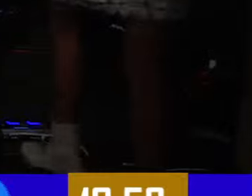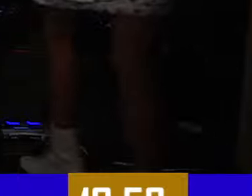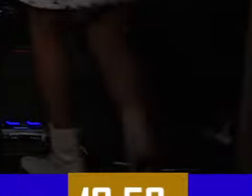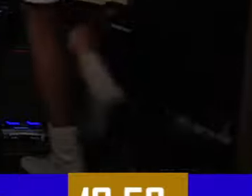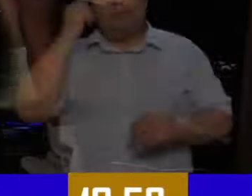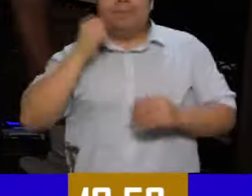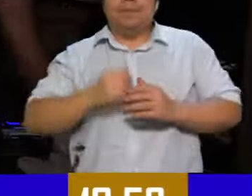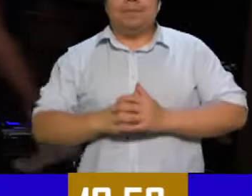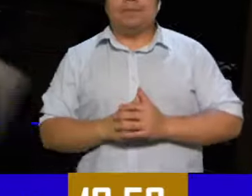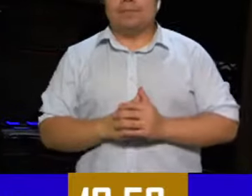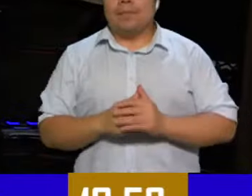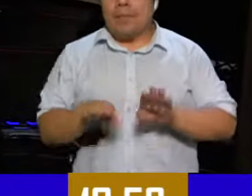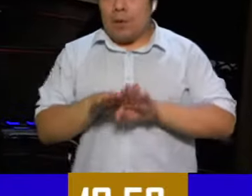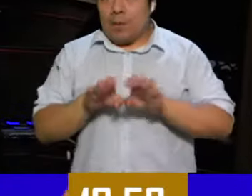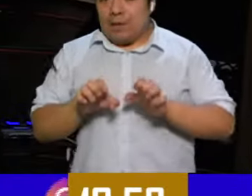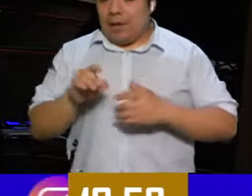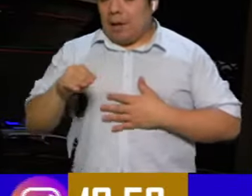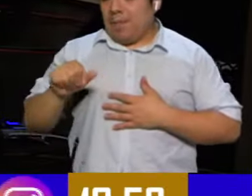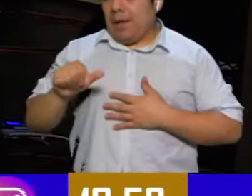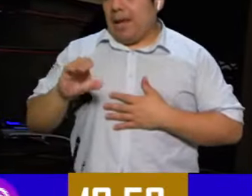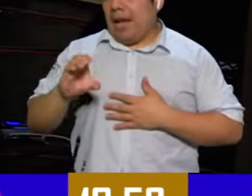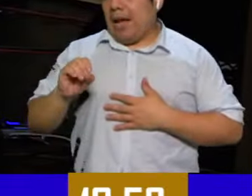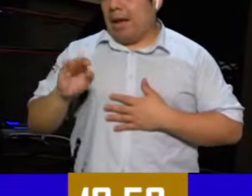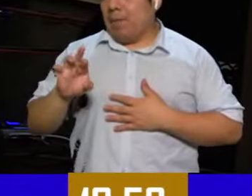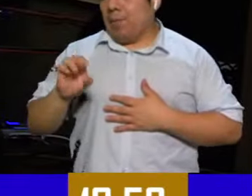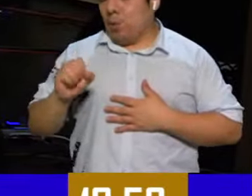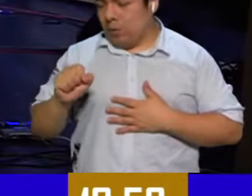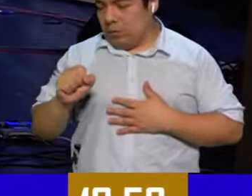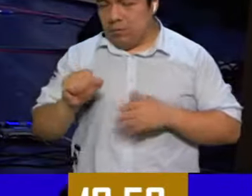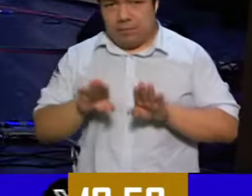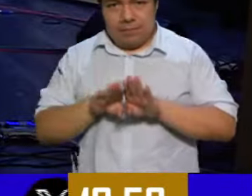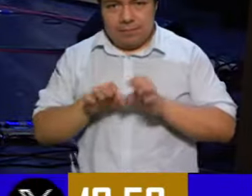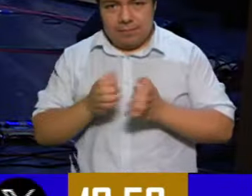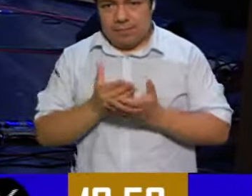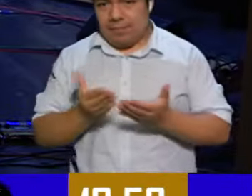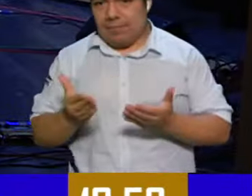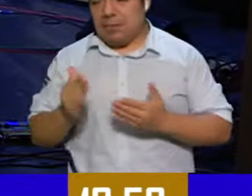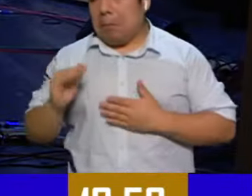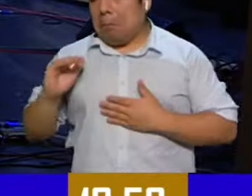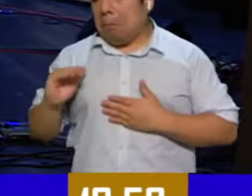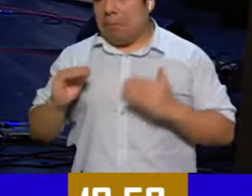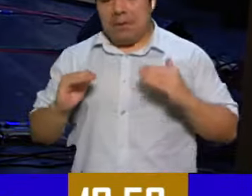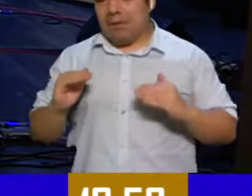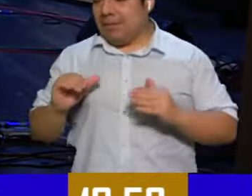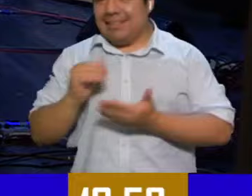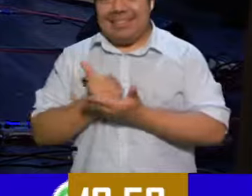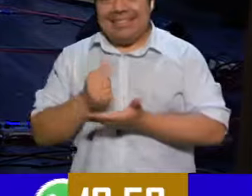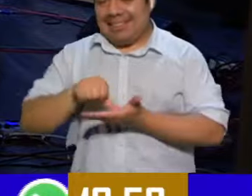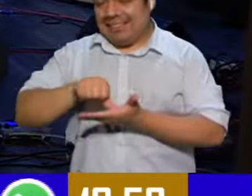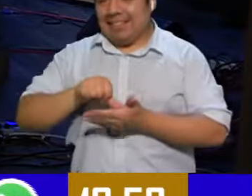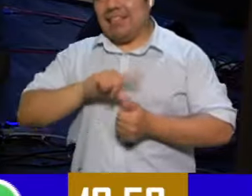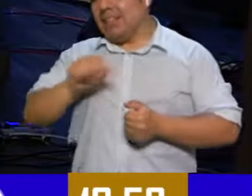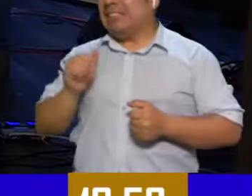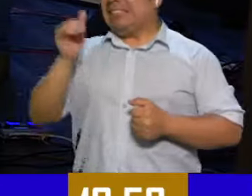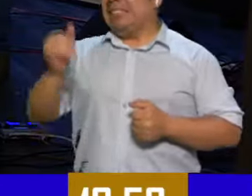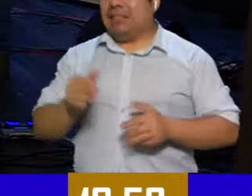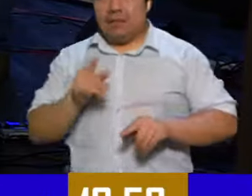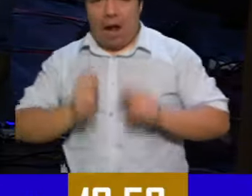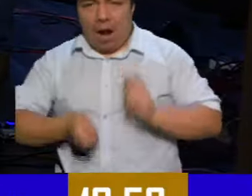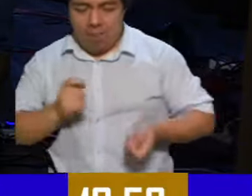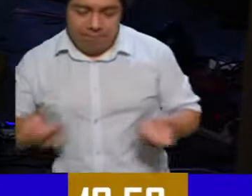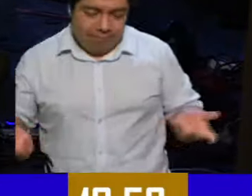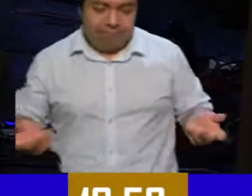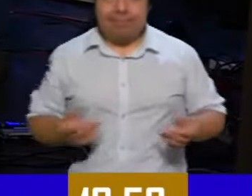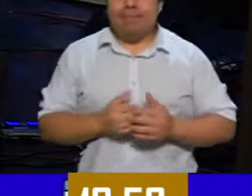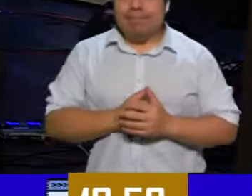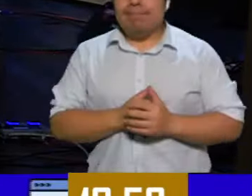¡Están los macabros! Pase para acá, compañero, porque de por sí está chaparrín. ¿Cómo está? Y luego me lo pasan a la batería. Ahora